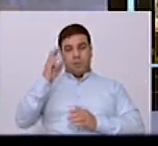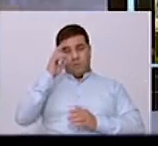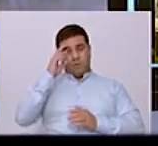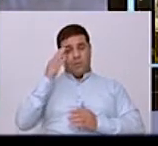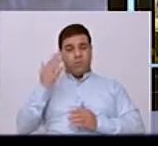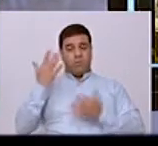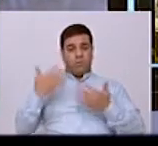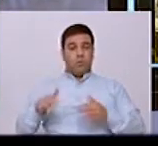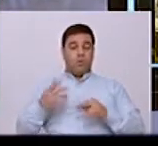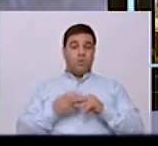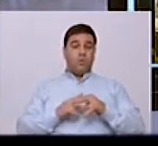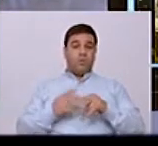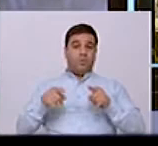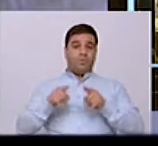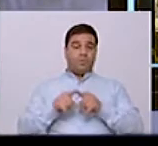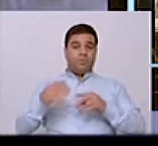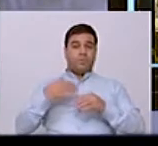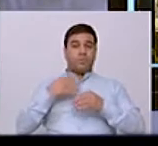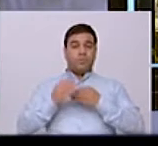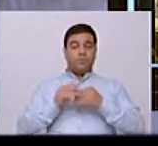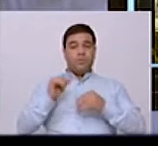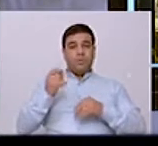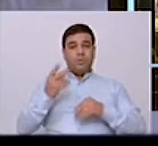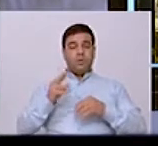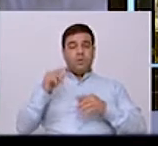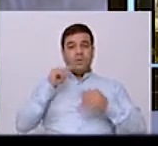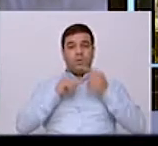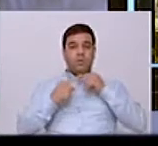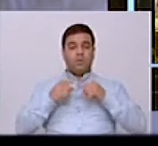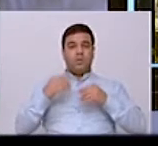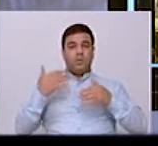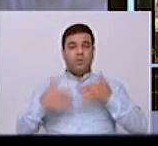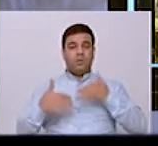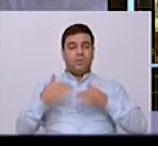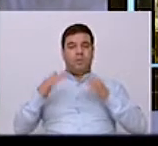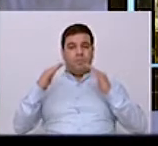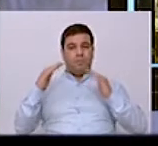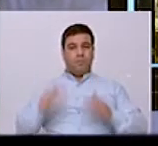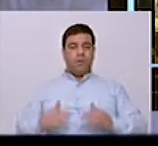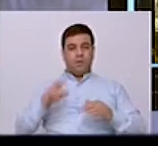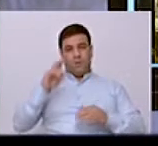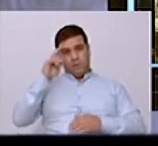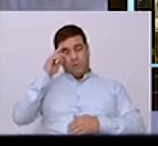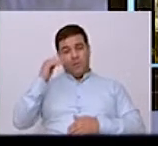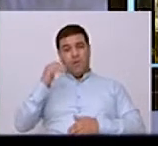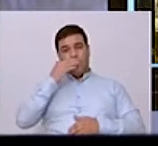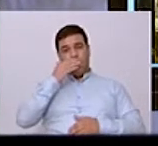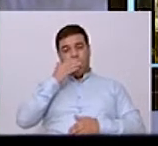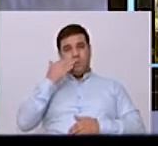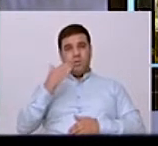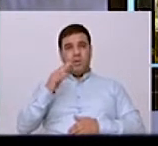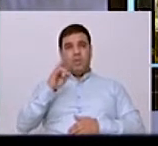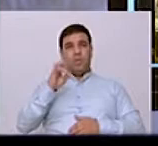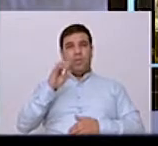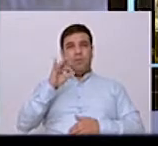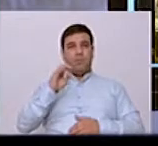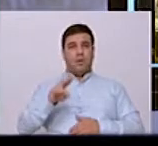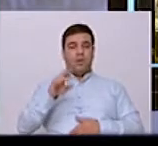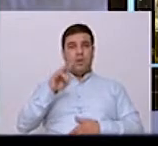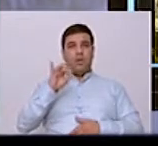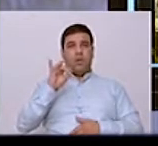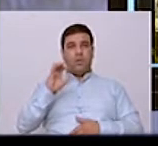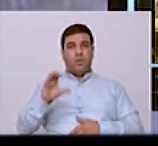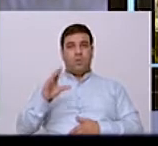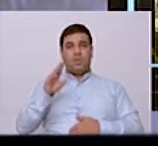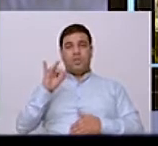Va shular bilan birgalikda biz Osiyodagi iqtisodiyoti qoloq davlatlar, ya'ni Afg'oniston, Nepal,